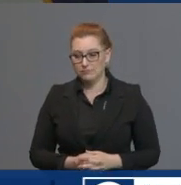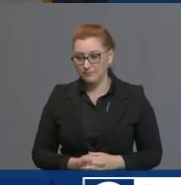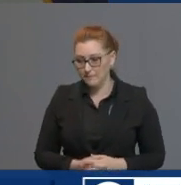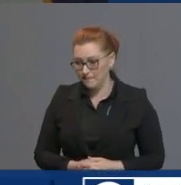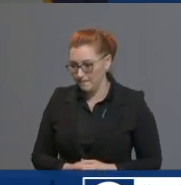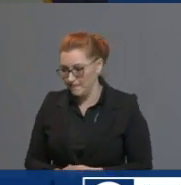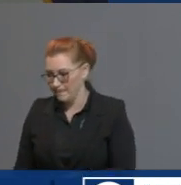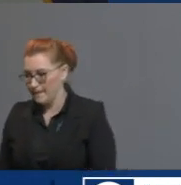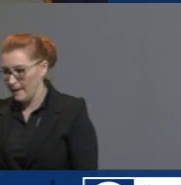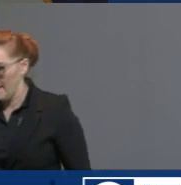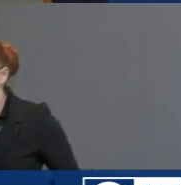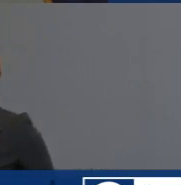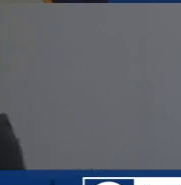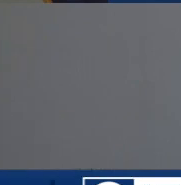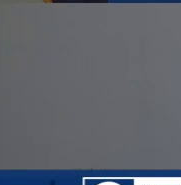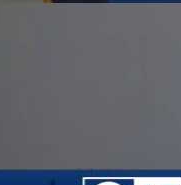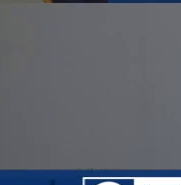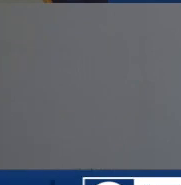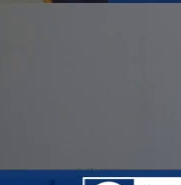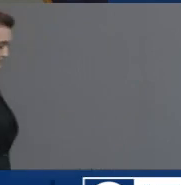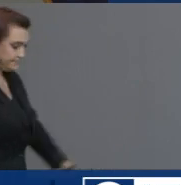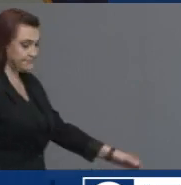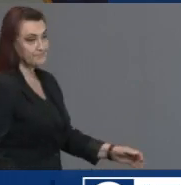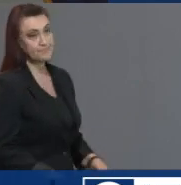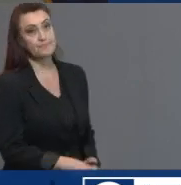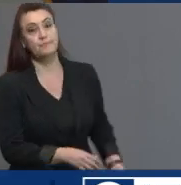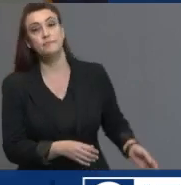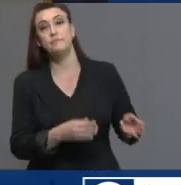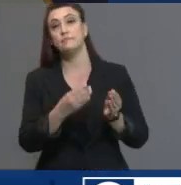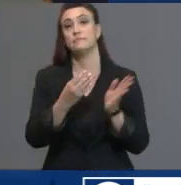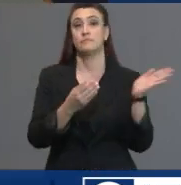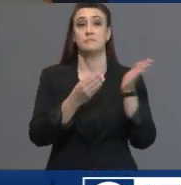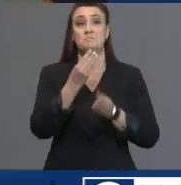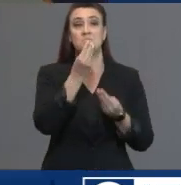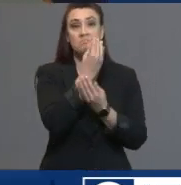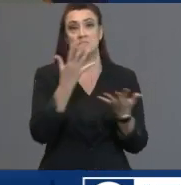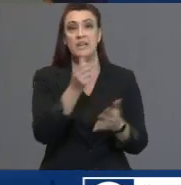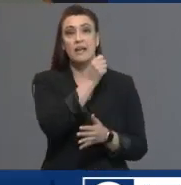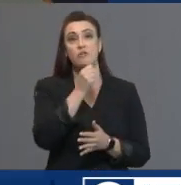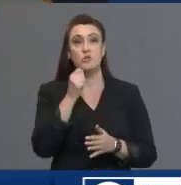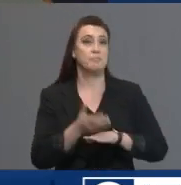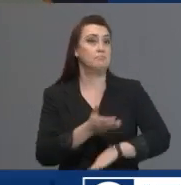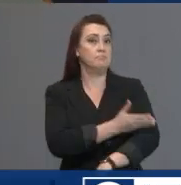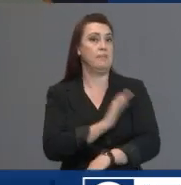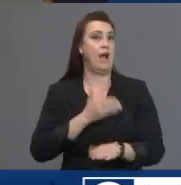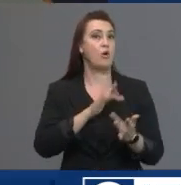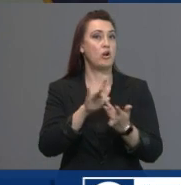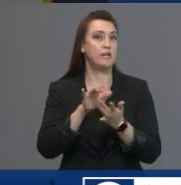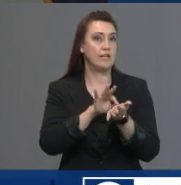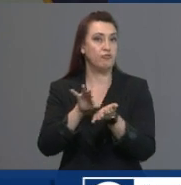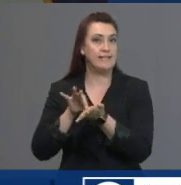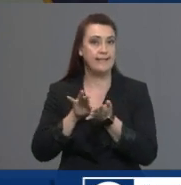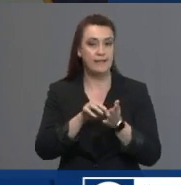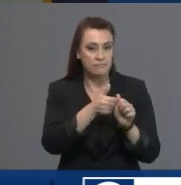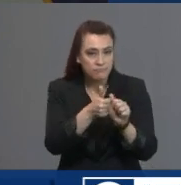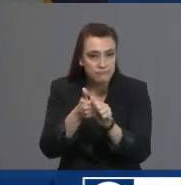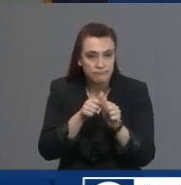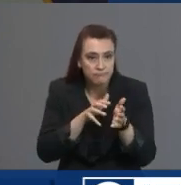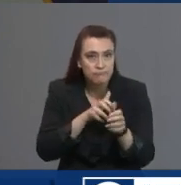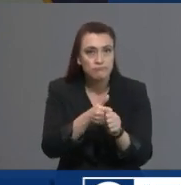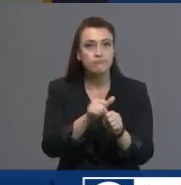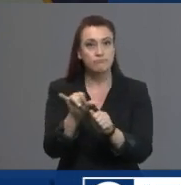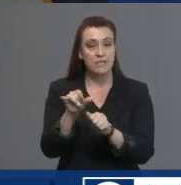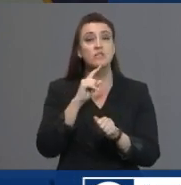slide. And Arizona has implemented a contact tracing or enhanced our contact tracing. So contact tracing